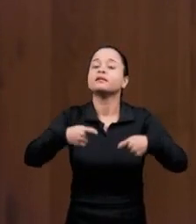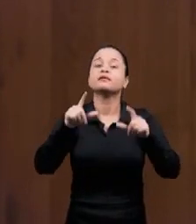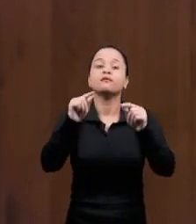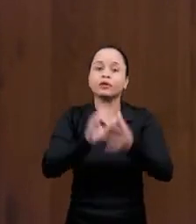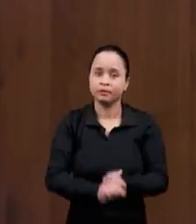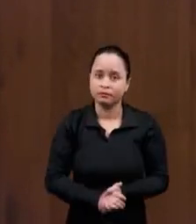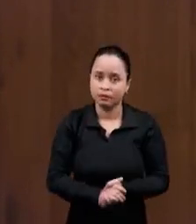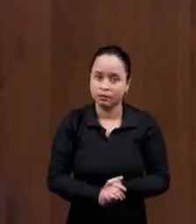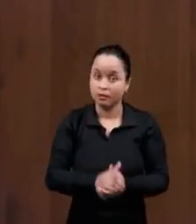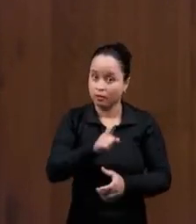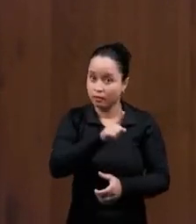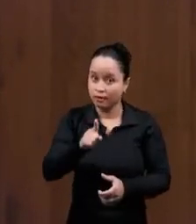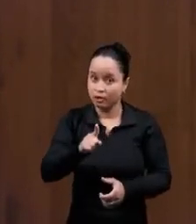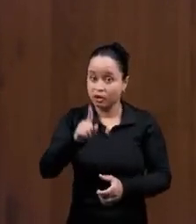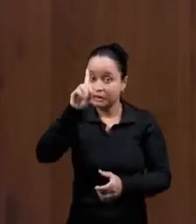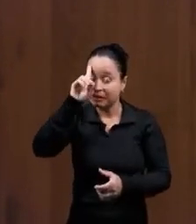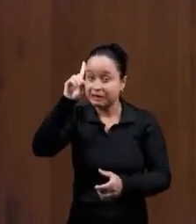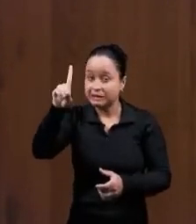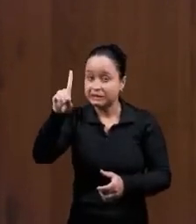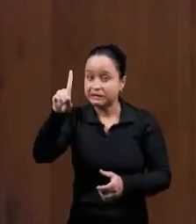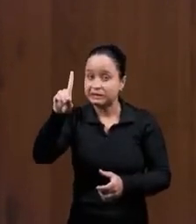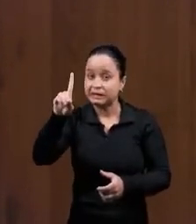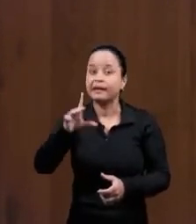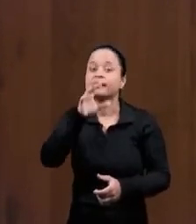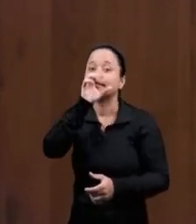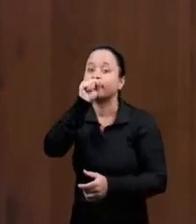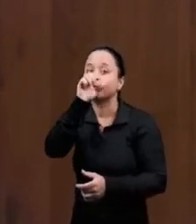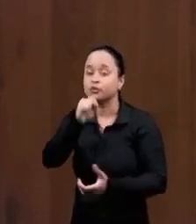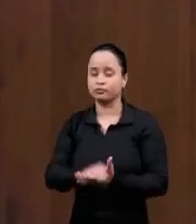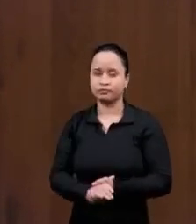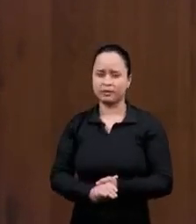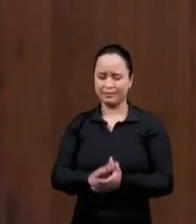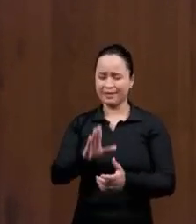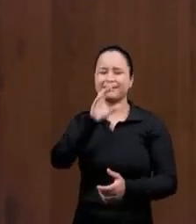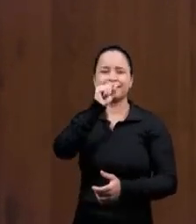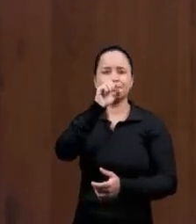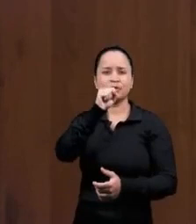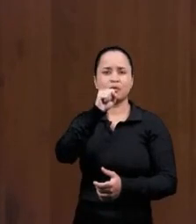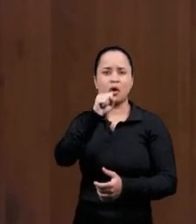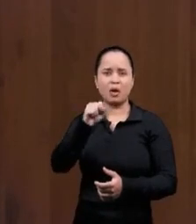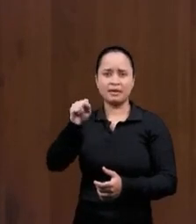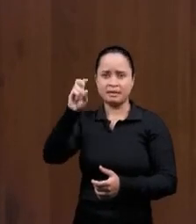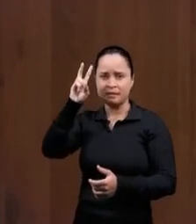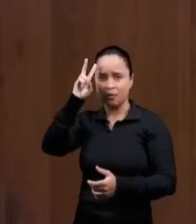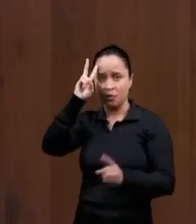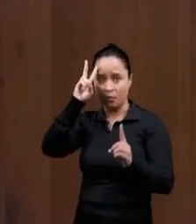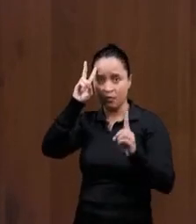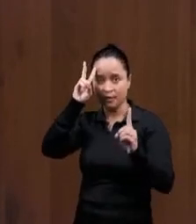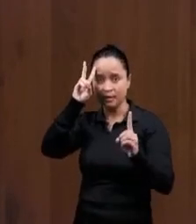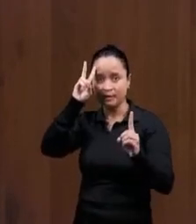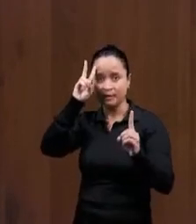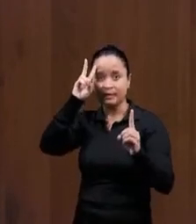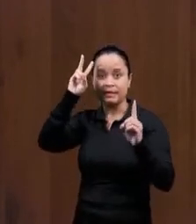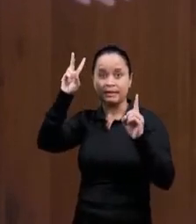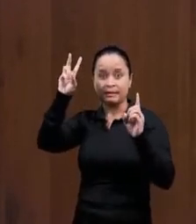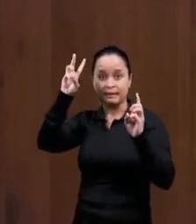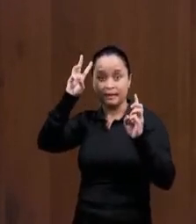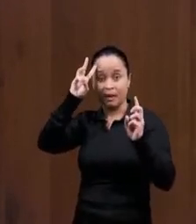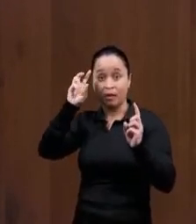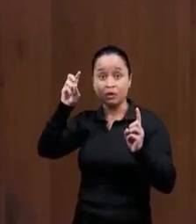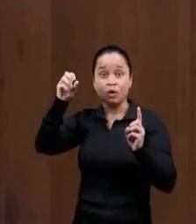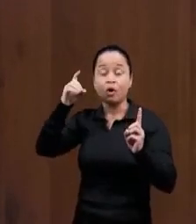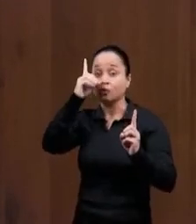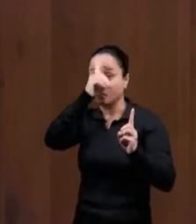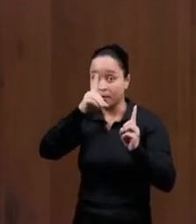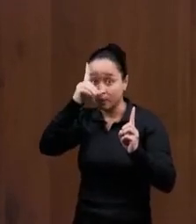a part that was to keep Saturday. Saturday is the seventh day of the week, and on that